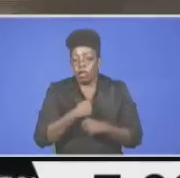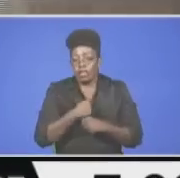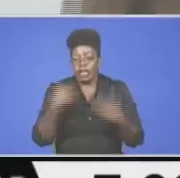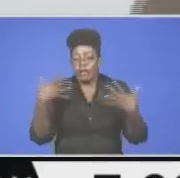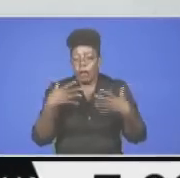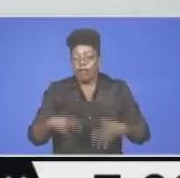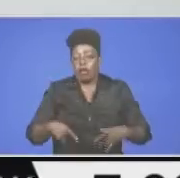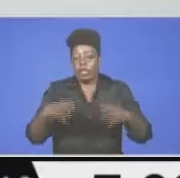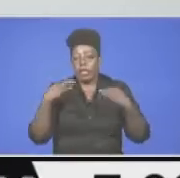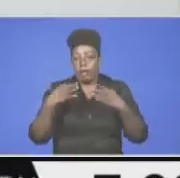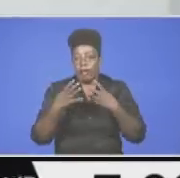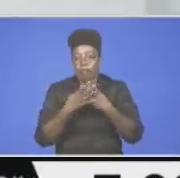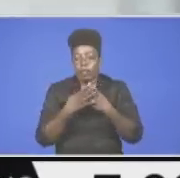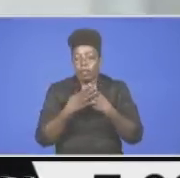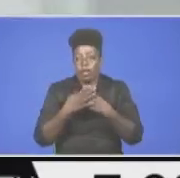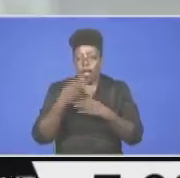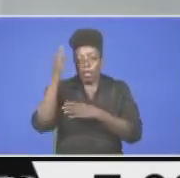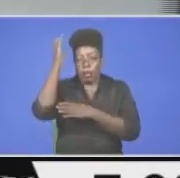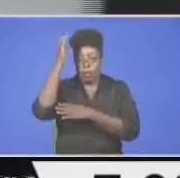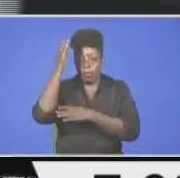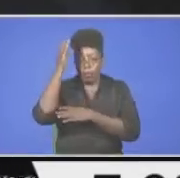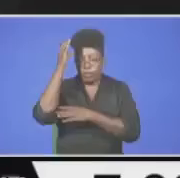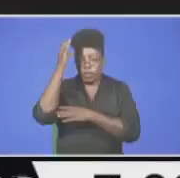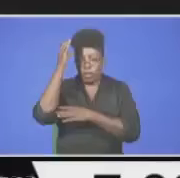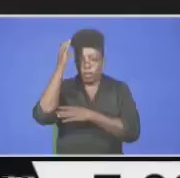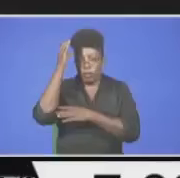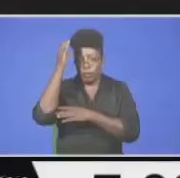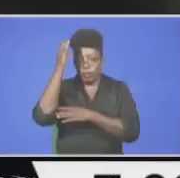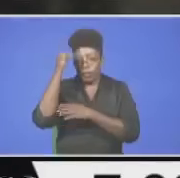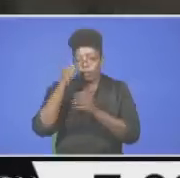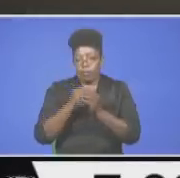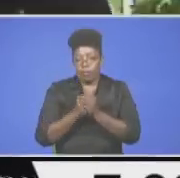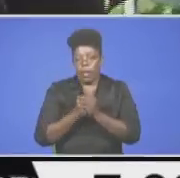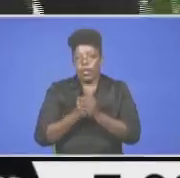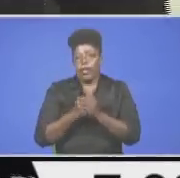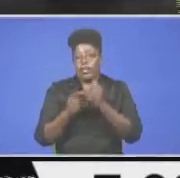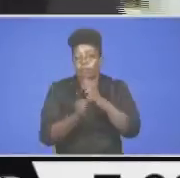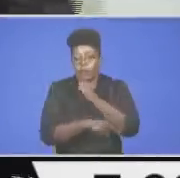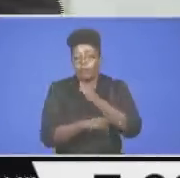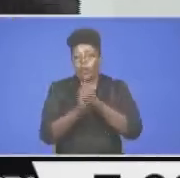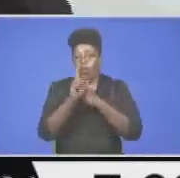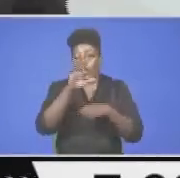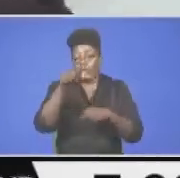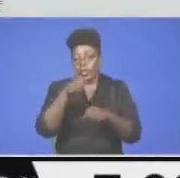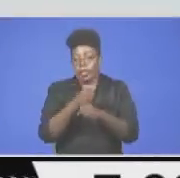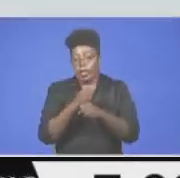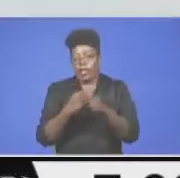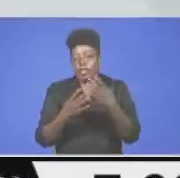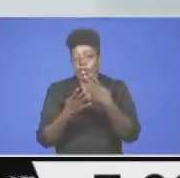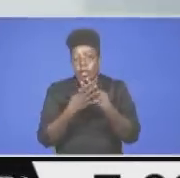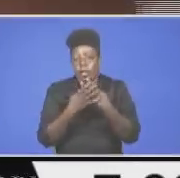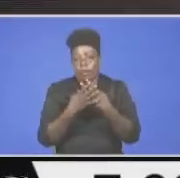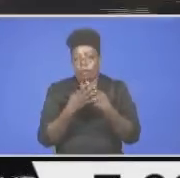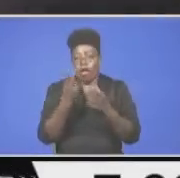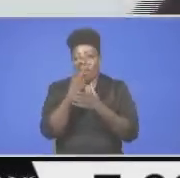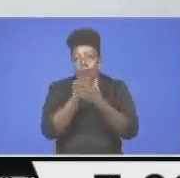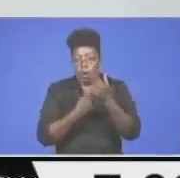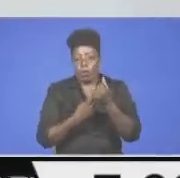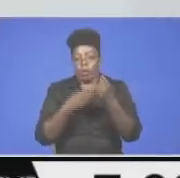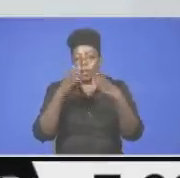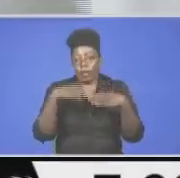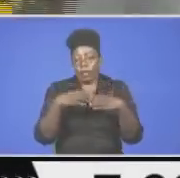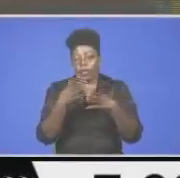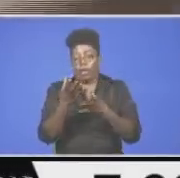The magistrate noted his concern. However, he sentenced Bain to 1 year in prison. Both defendants have a right to appeal. Fern